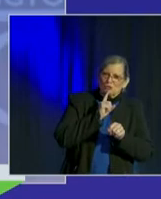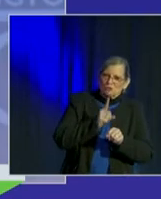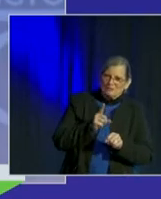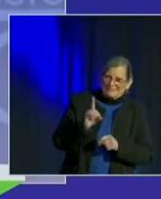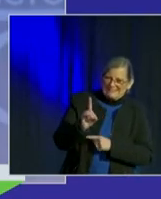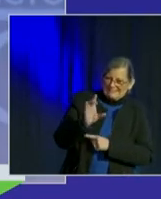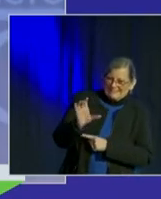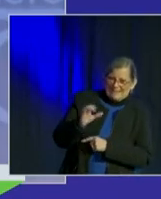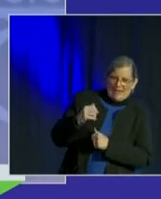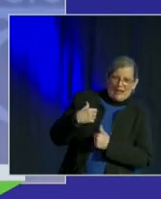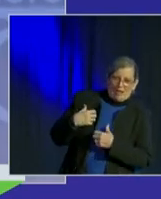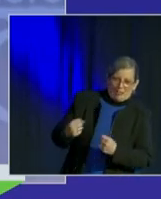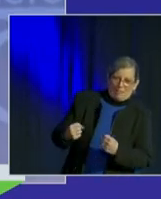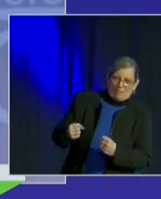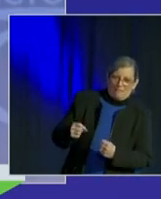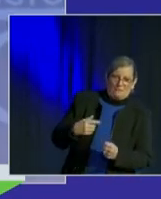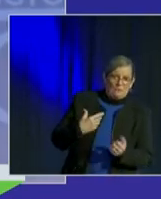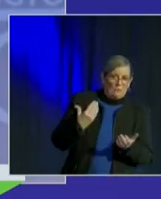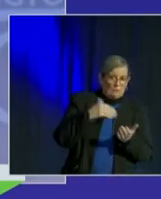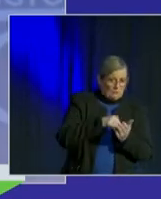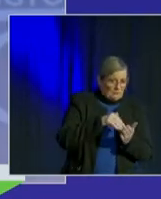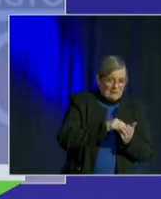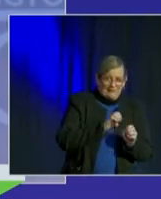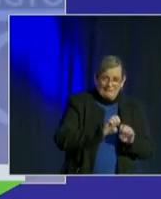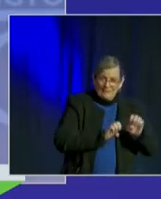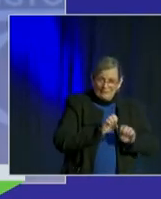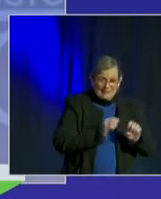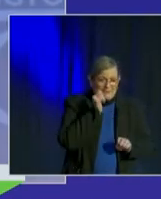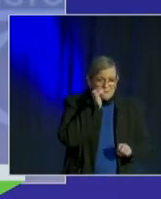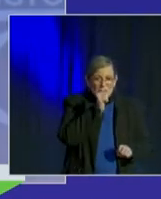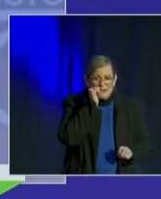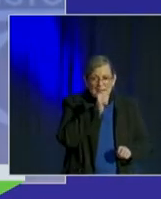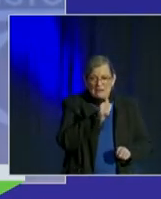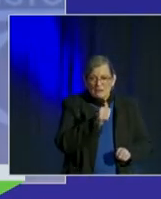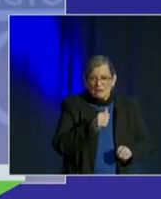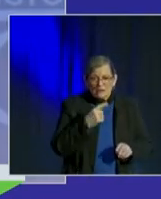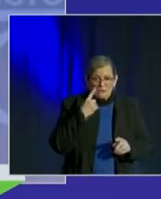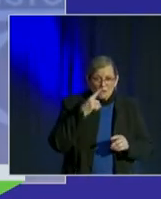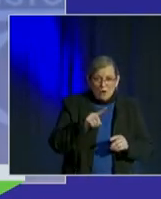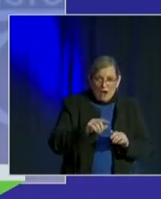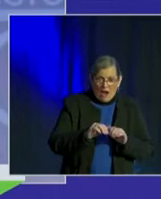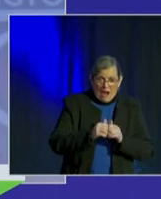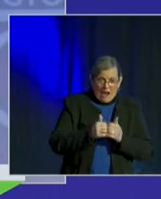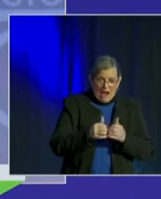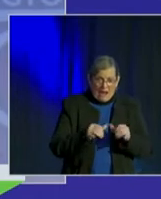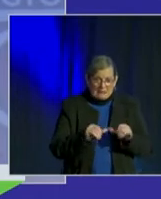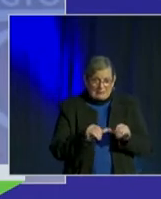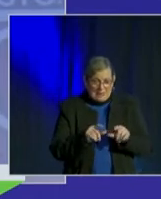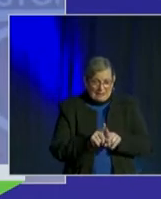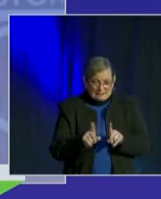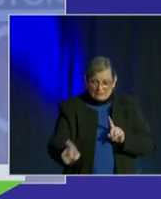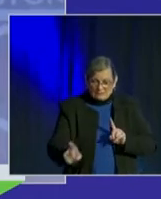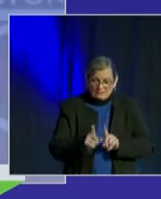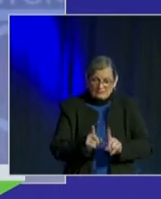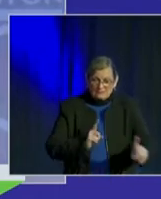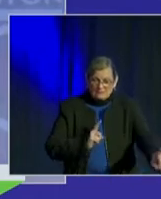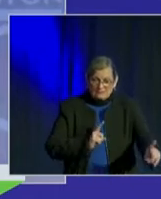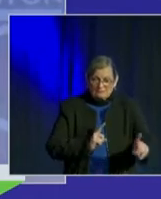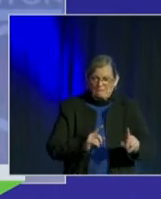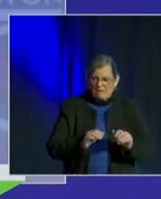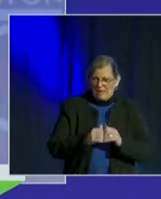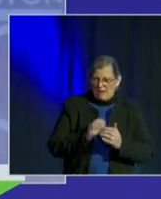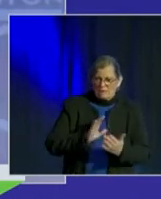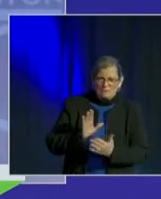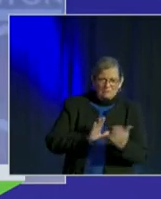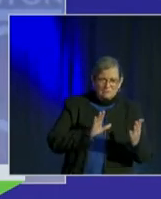we continue to reevaluate those in terms of the cohort sizing and the spacing in consultation with our federal